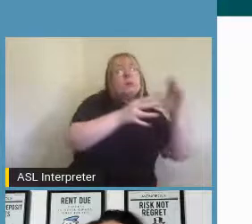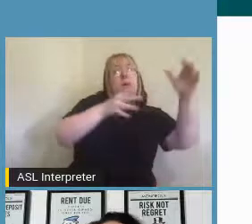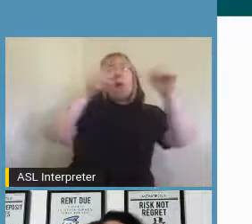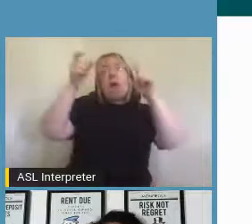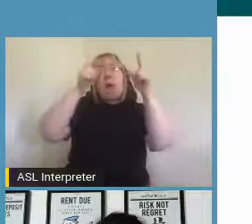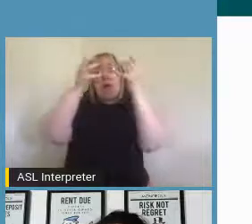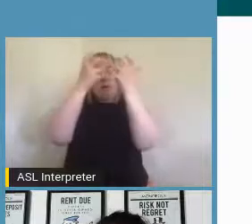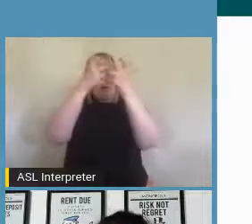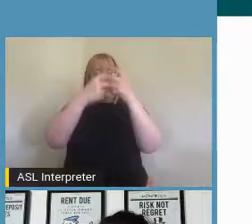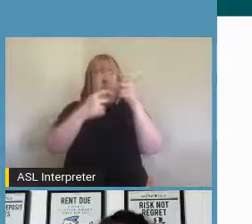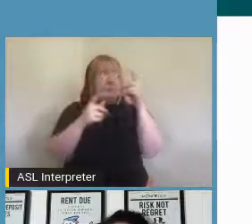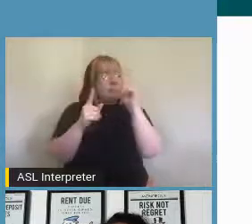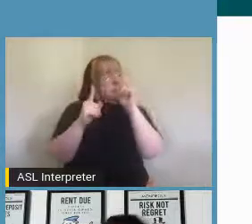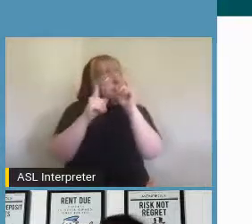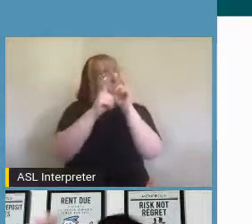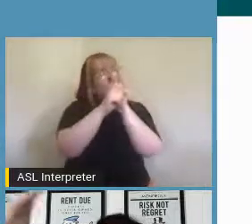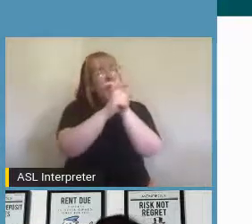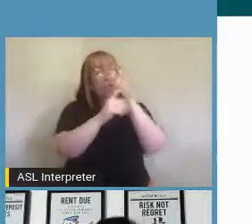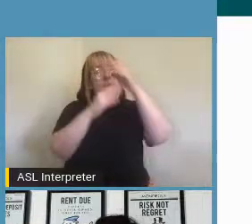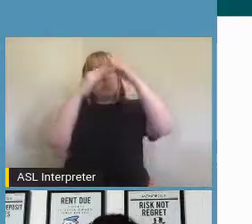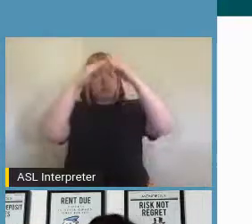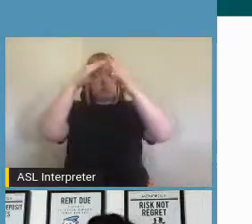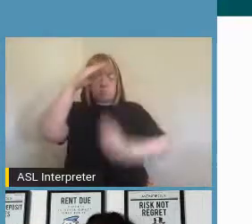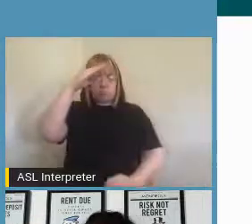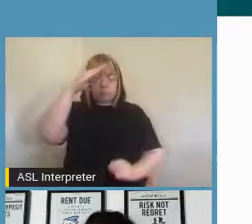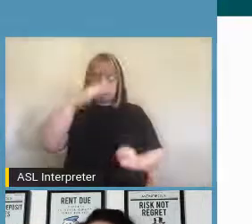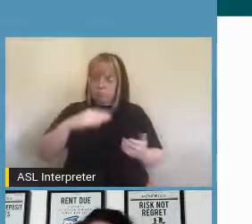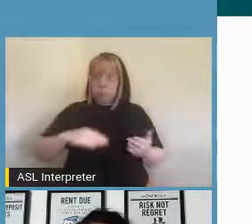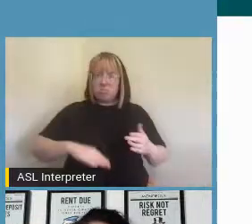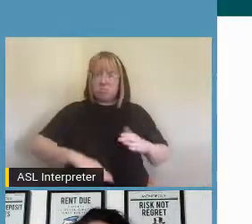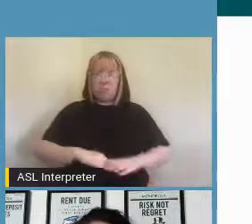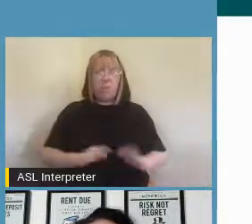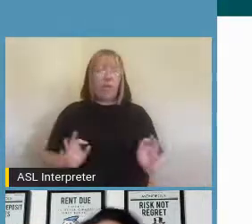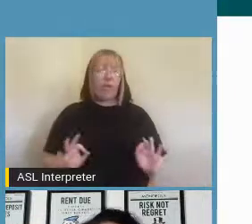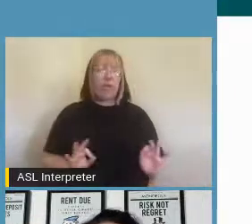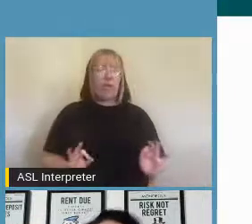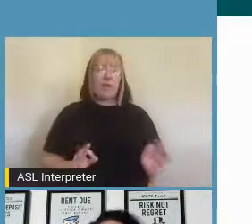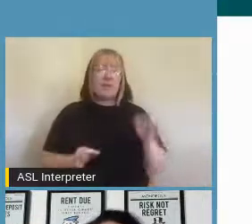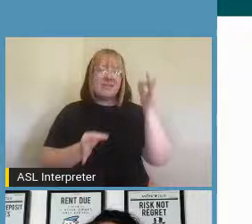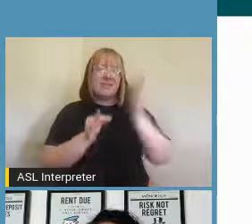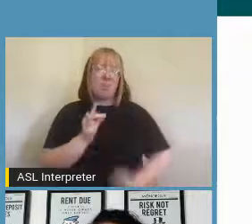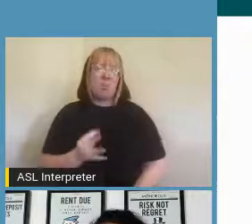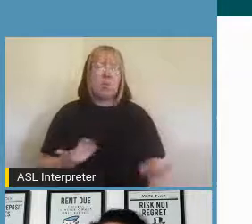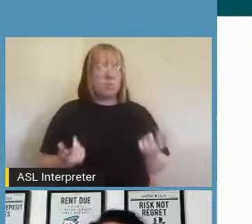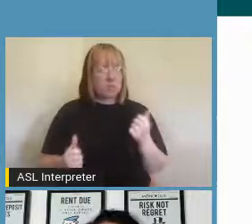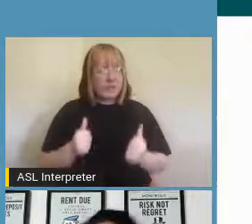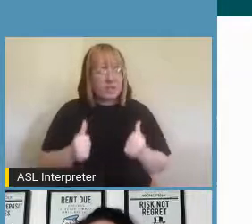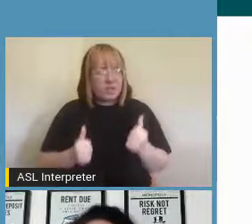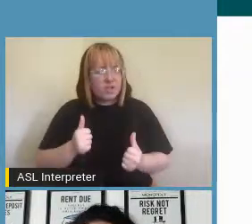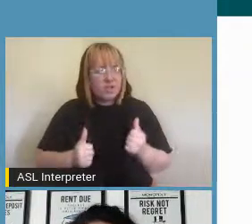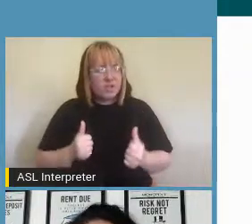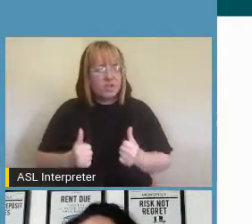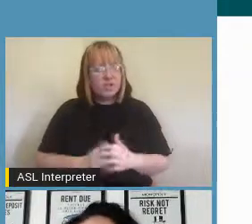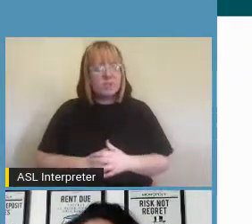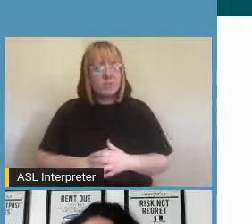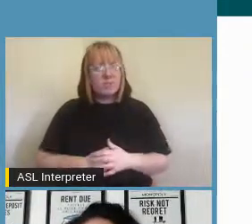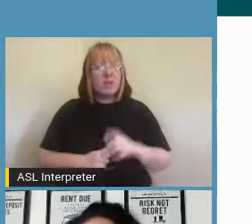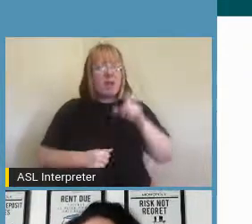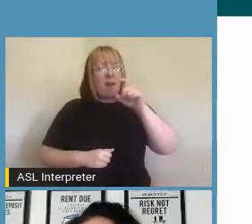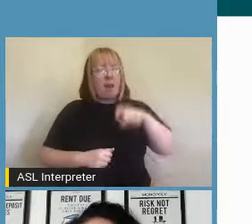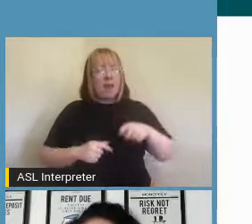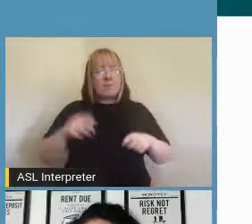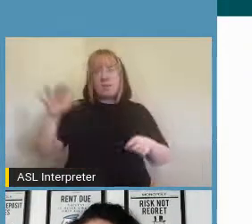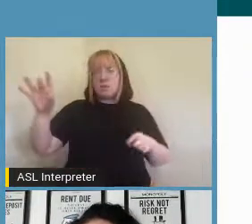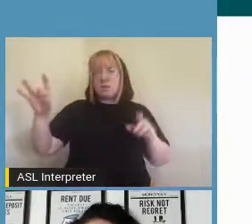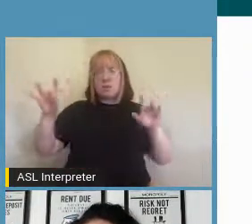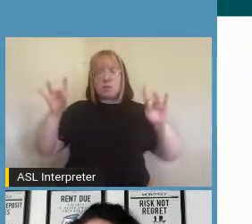cetera. So once again, just the complexity of all that, this is typically where organizations are thinking about whether or not this is a level 1 or